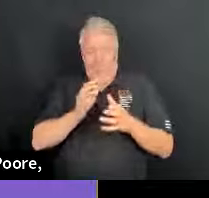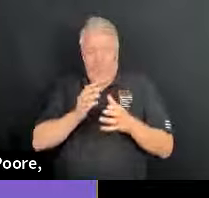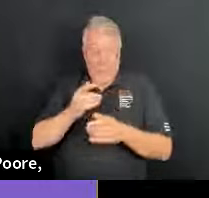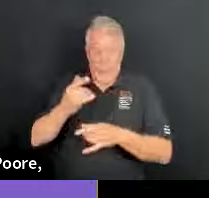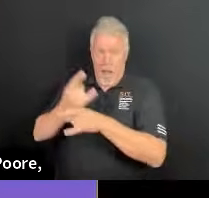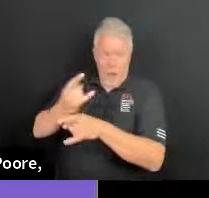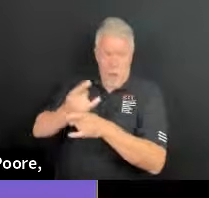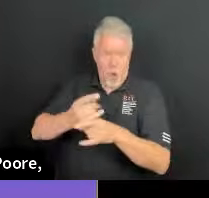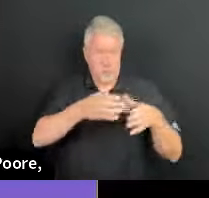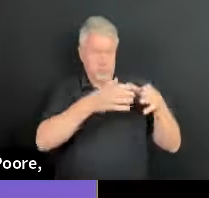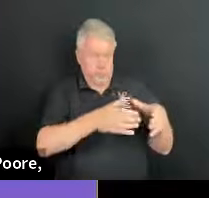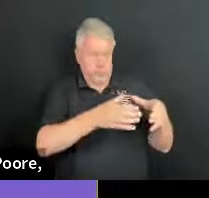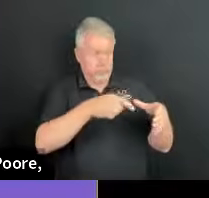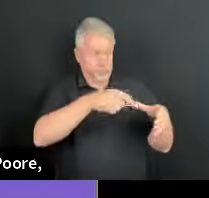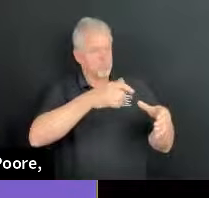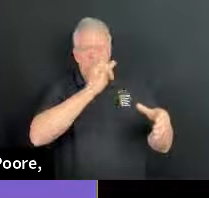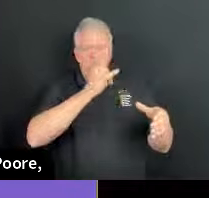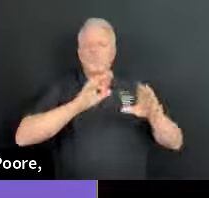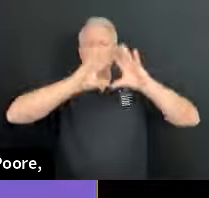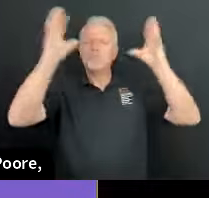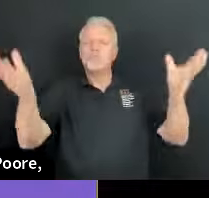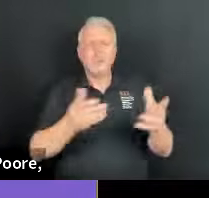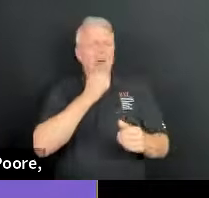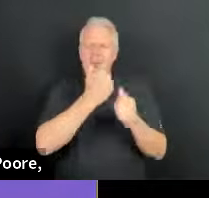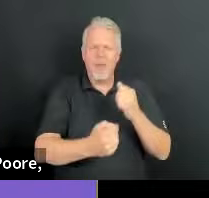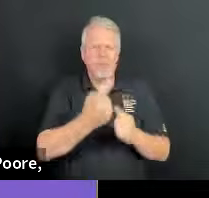So those individuals who have been drinking alcohol,